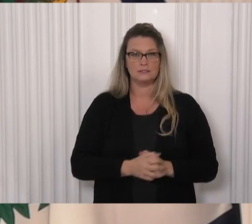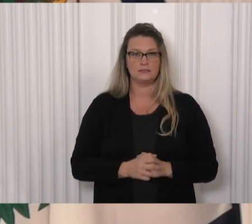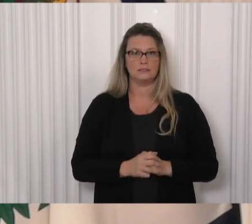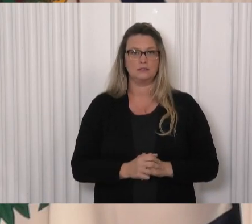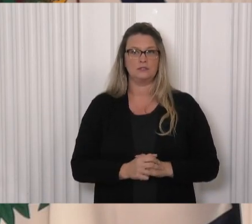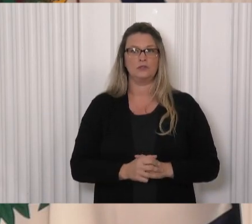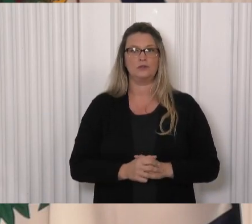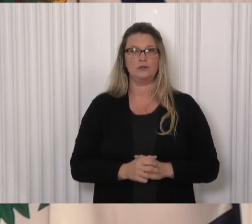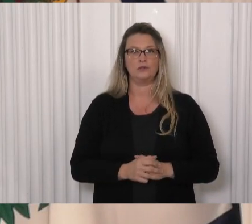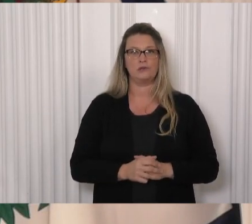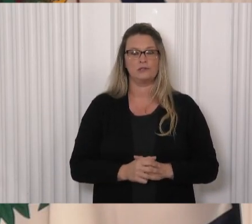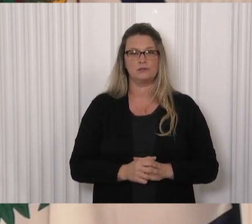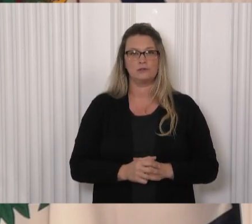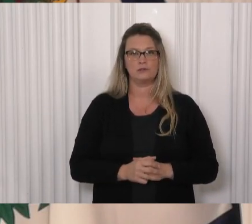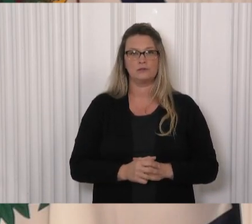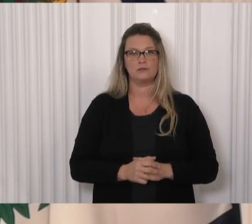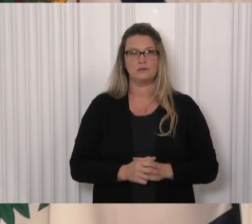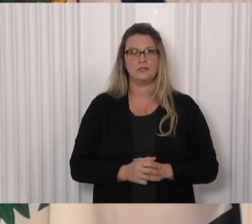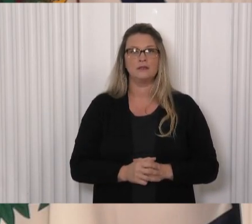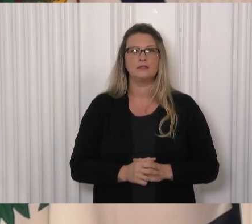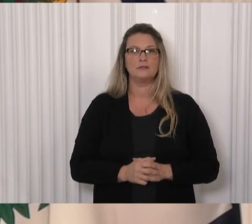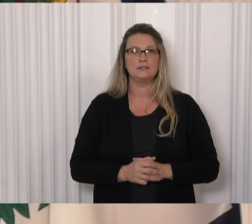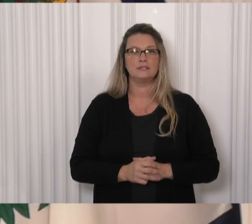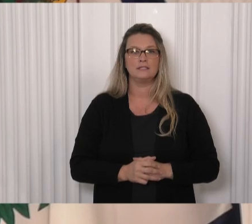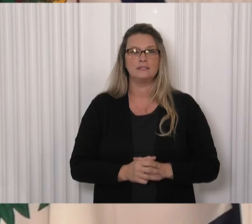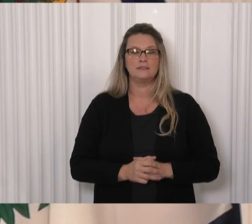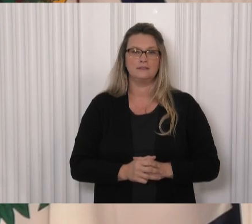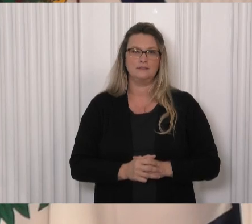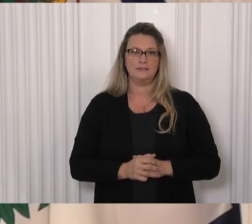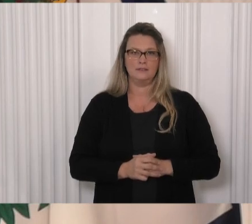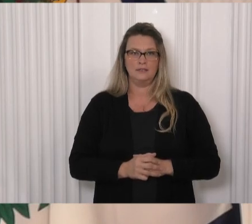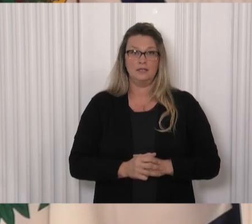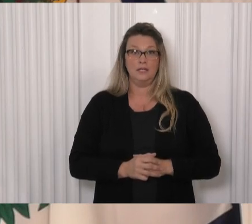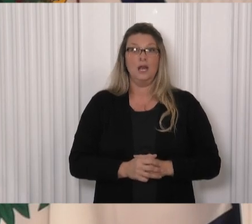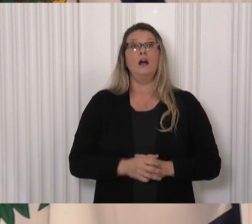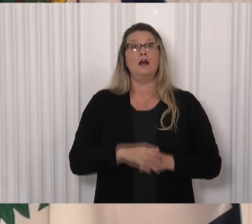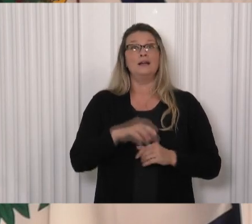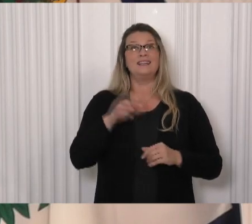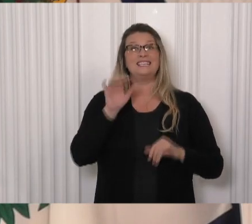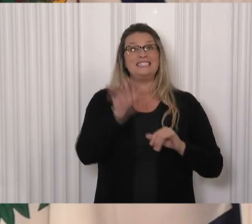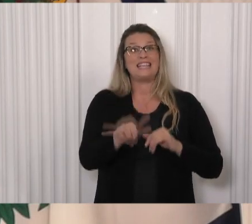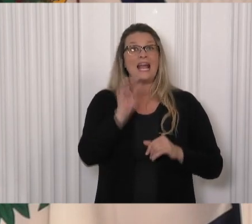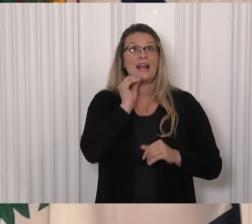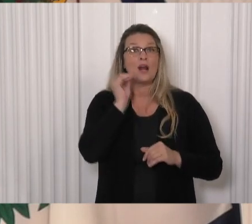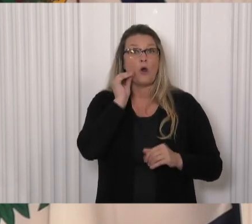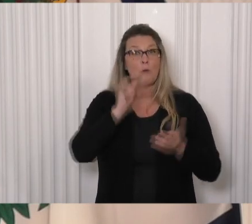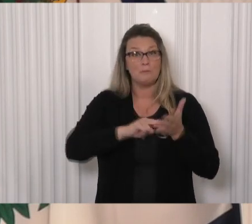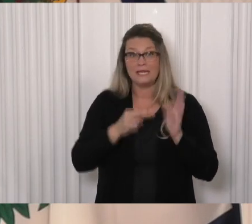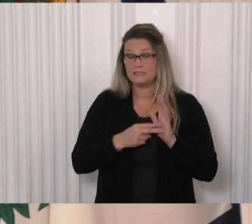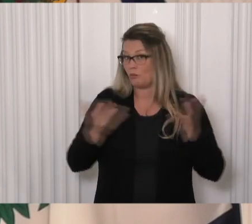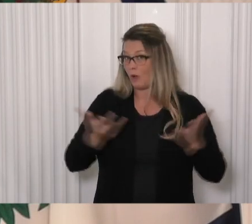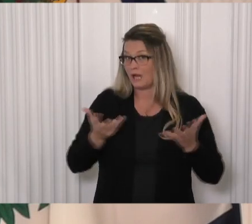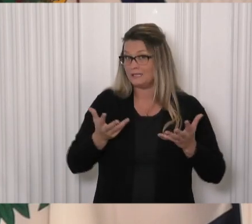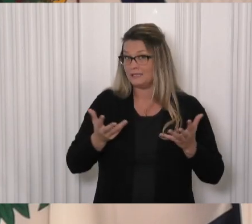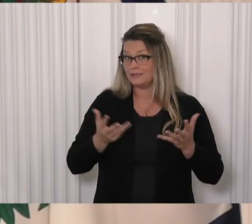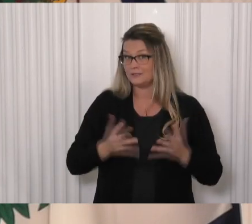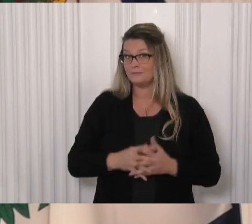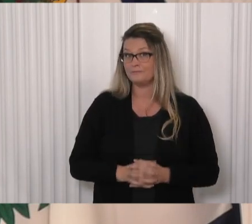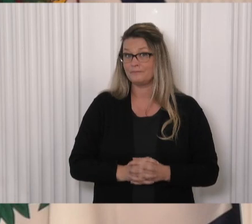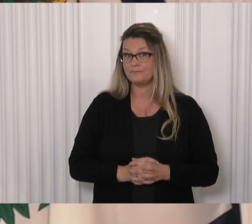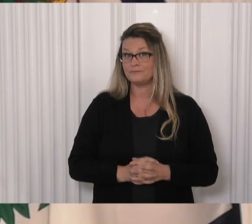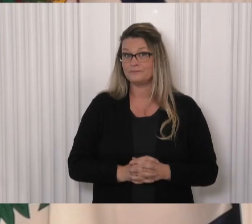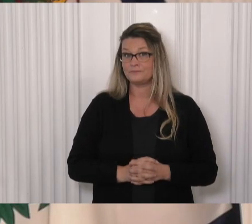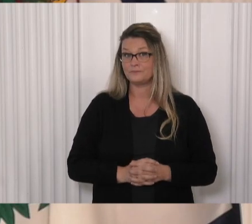terrible virus even more. Now, let me tell you what it is. It's just this.